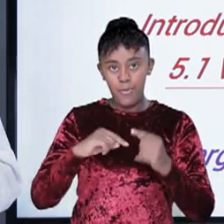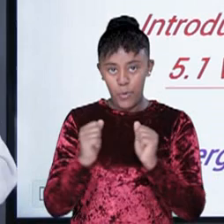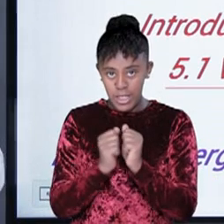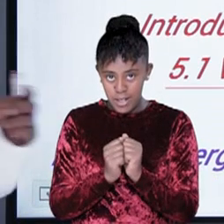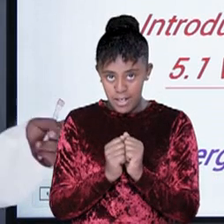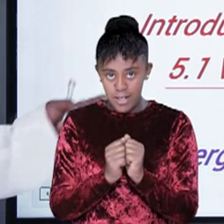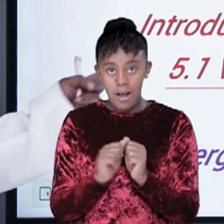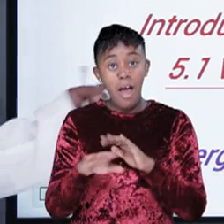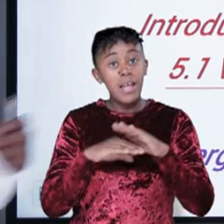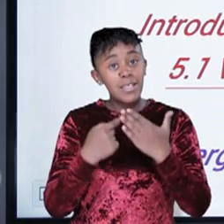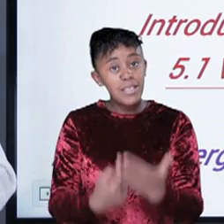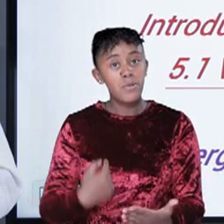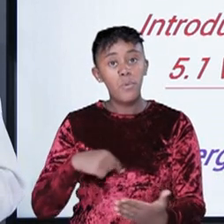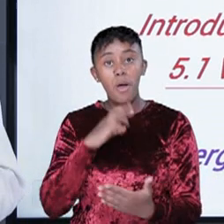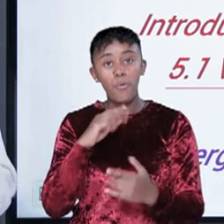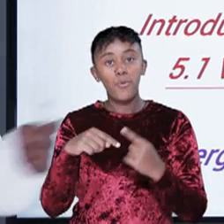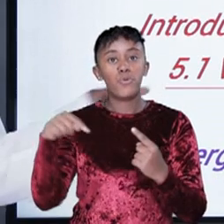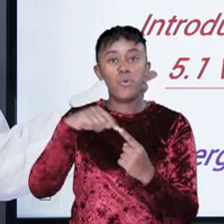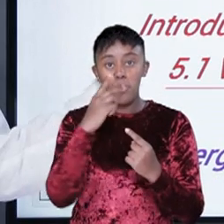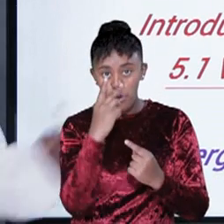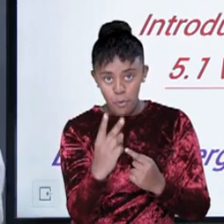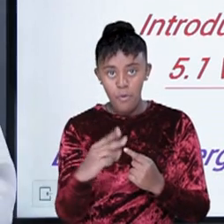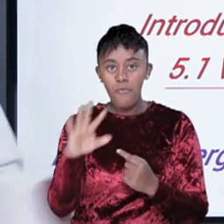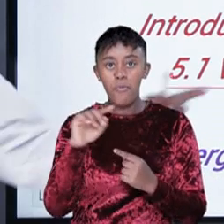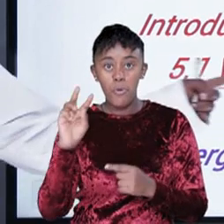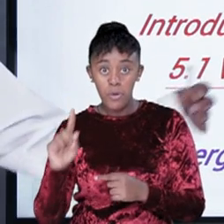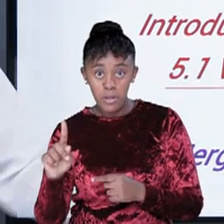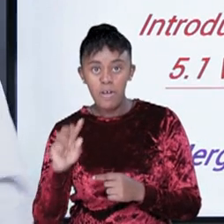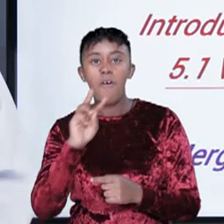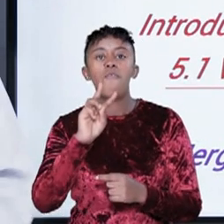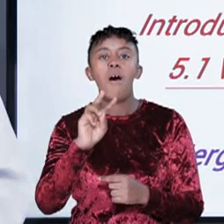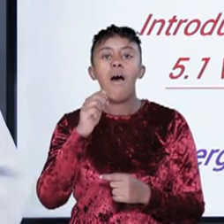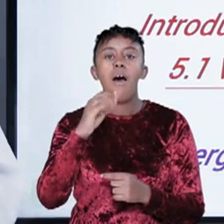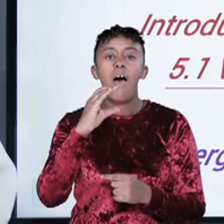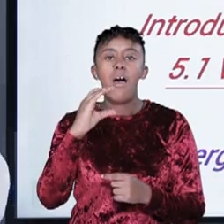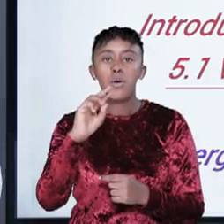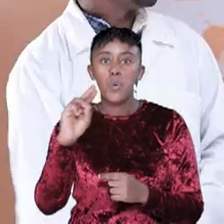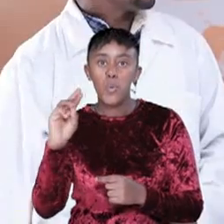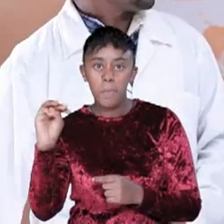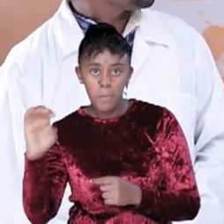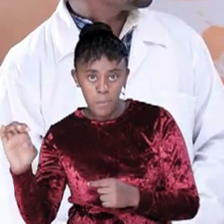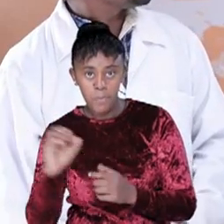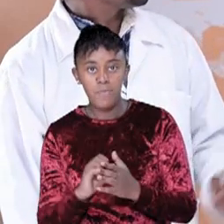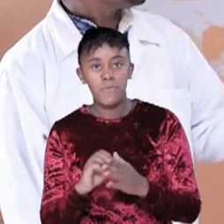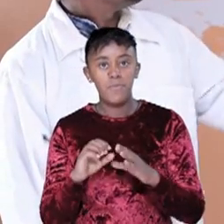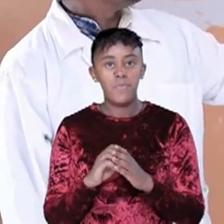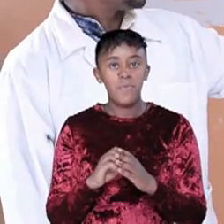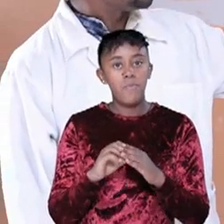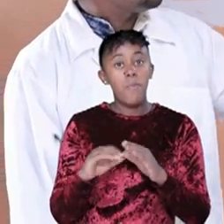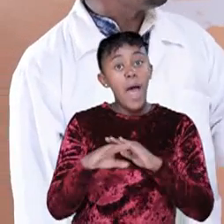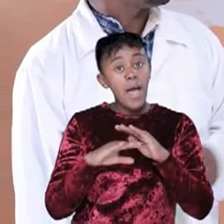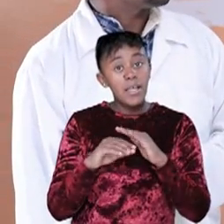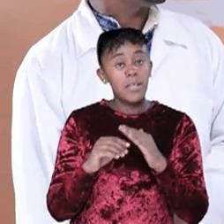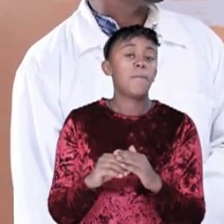together. So, under this we are going to look about 5.1 vacuum tube device. Under this,